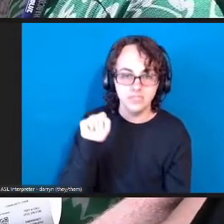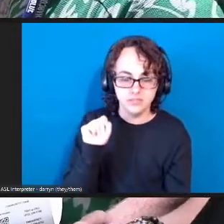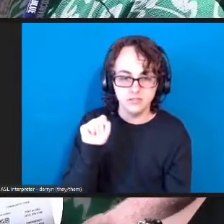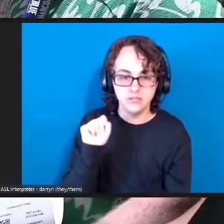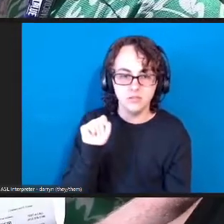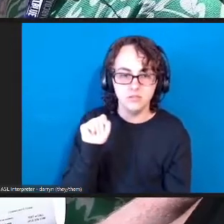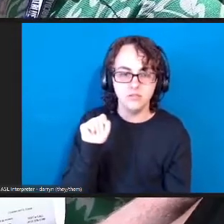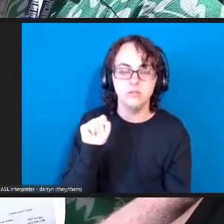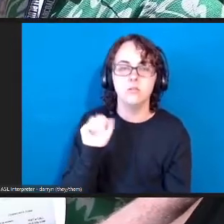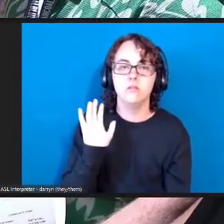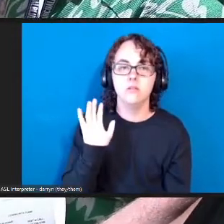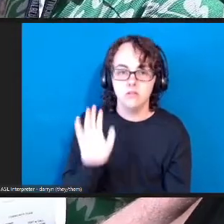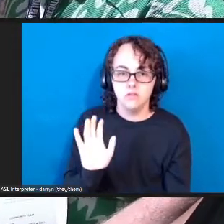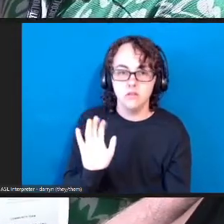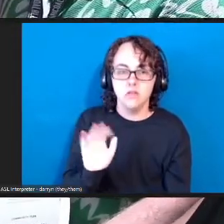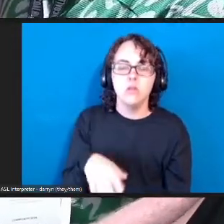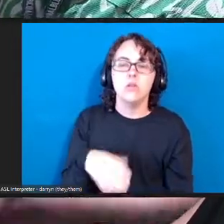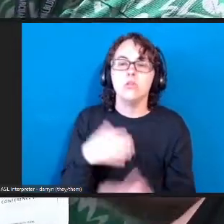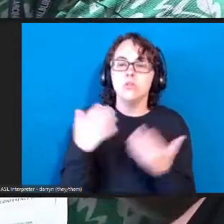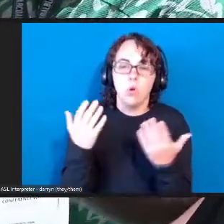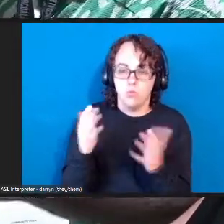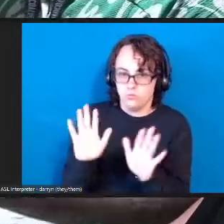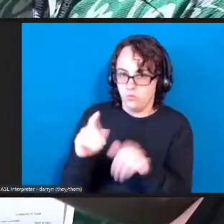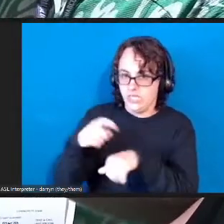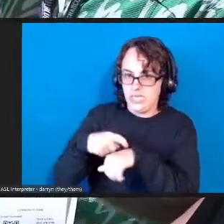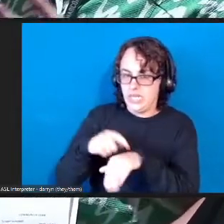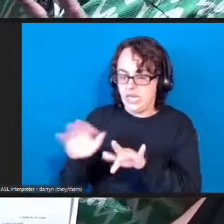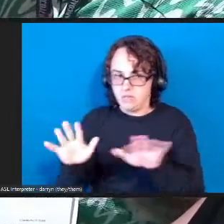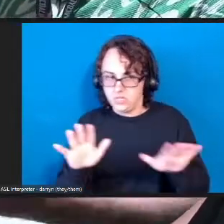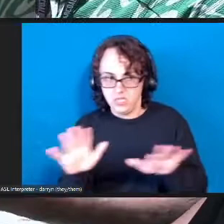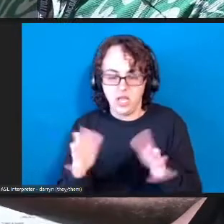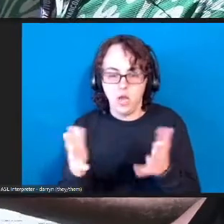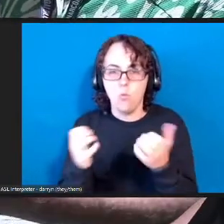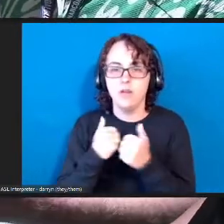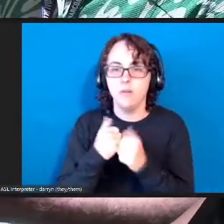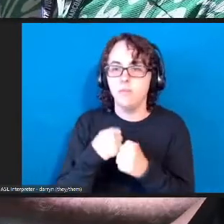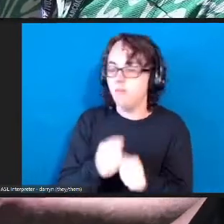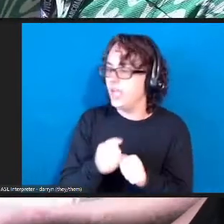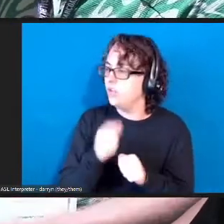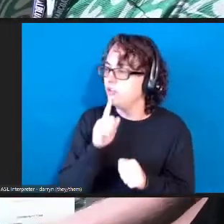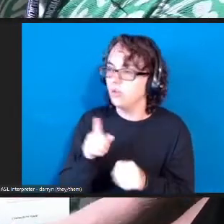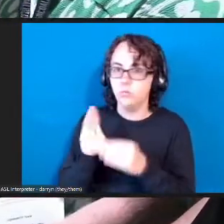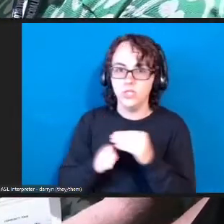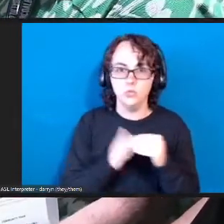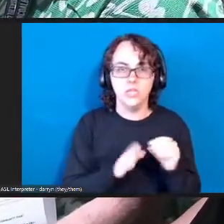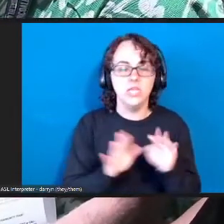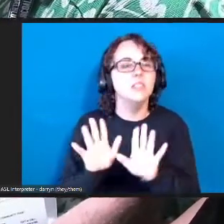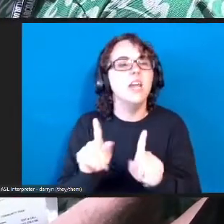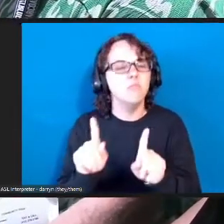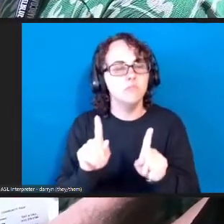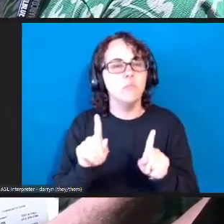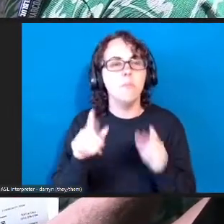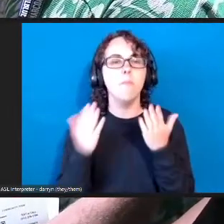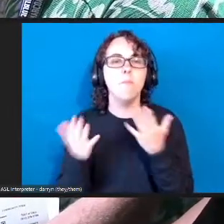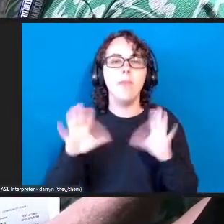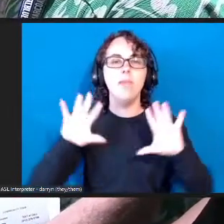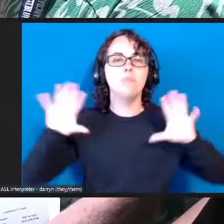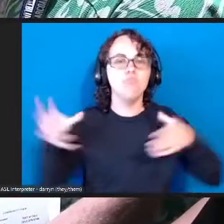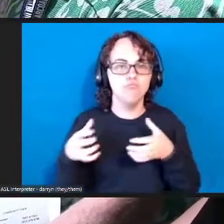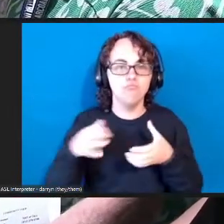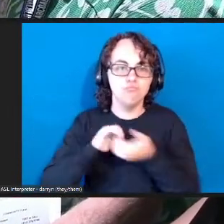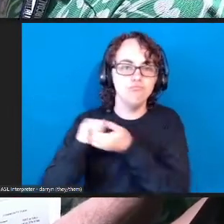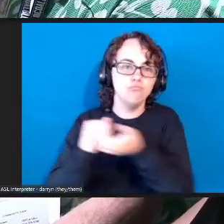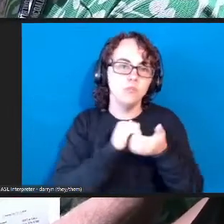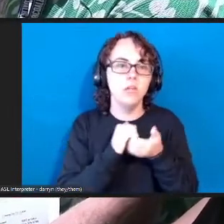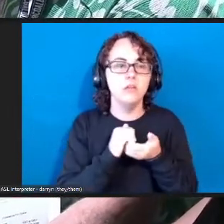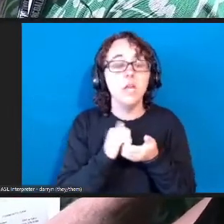With the timing, I want to make sure that we do this, and I'd like to maybe do this as a group and as a collective, and I'd like to invite the folks who are on